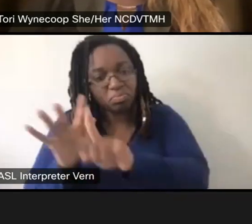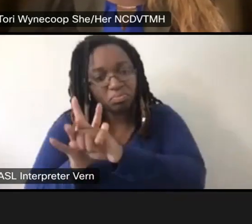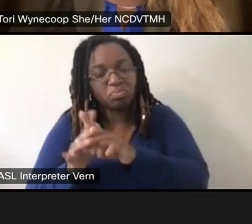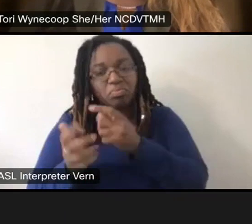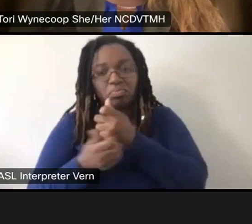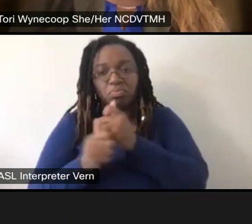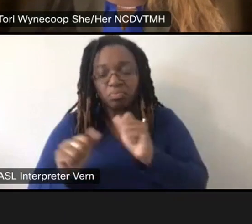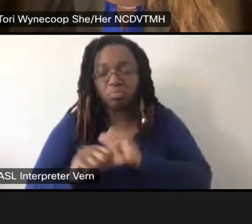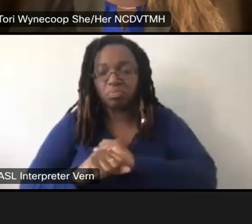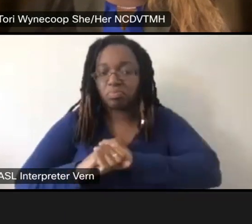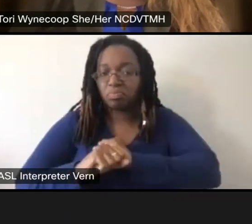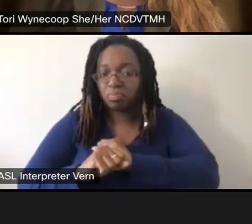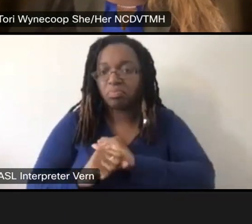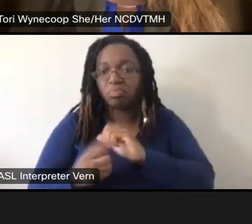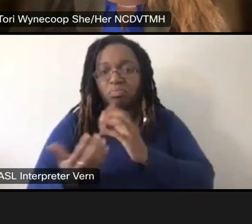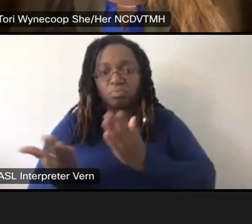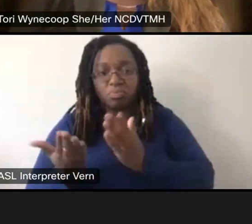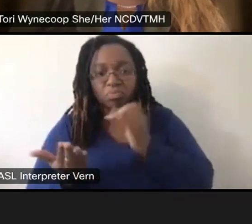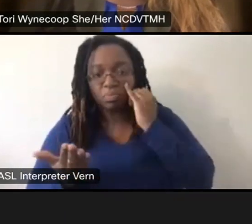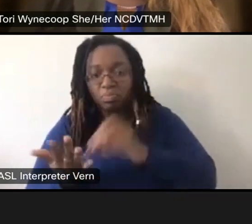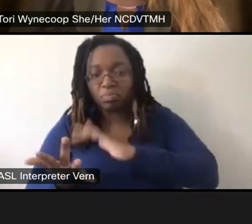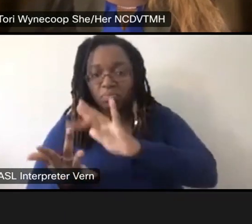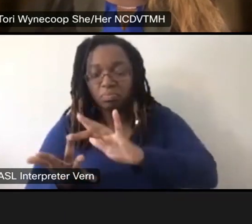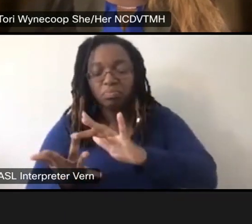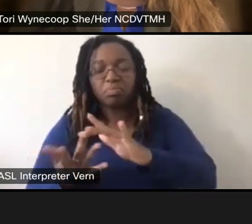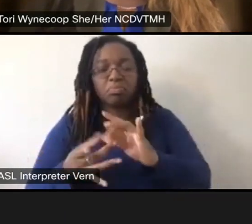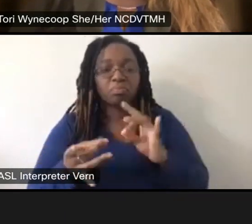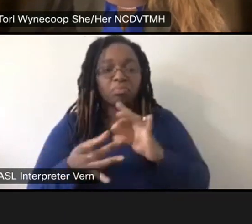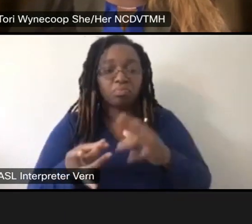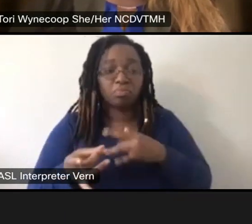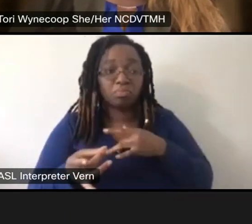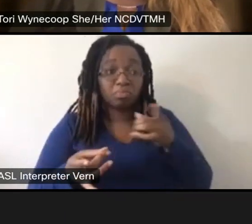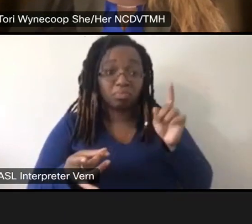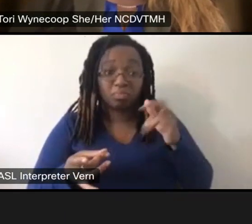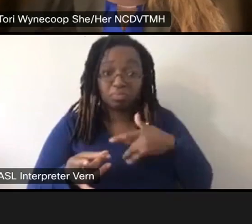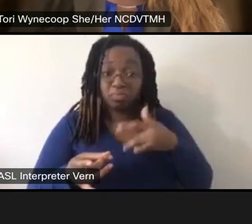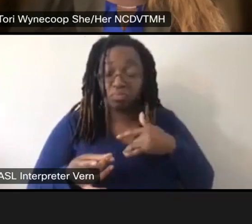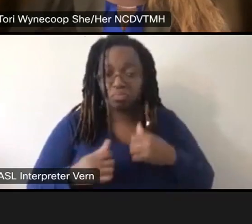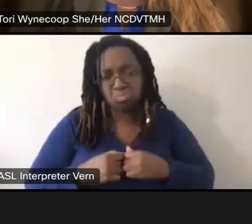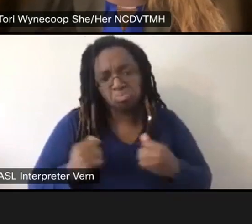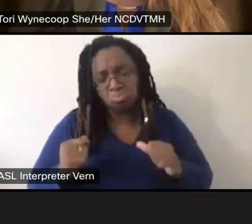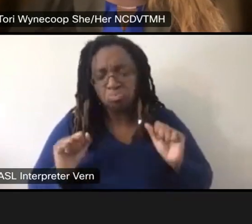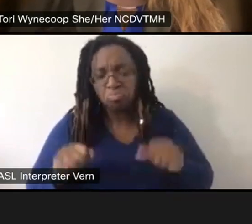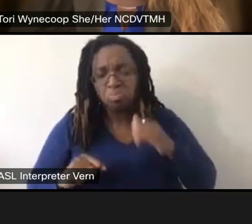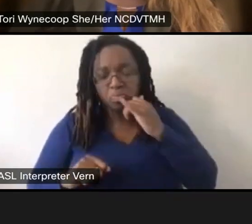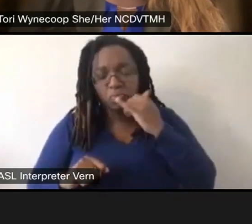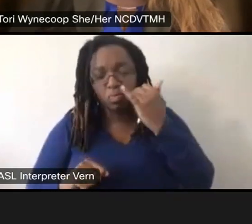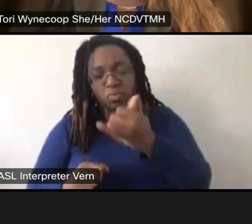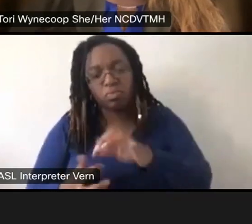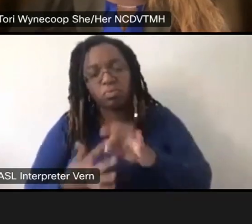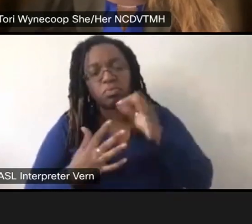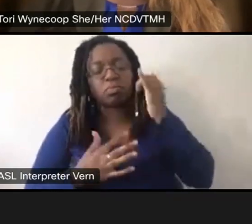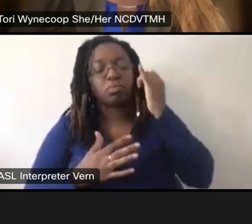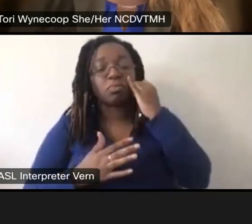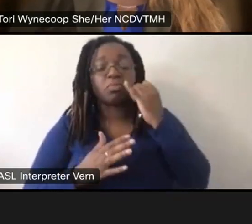reach out. mm, What messages are being sent that it's okay for me to call, especially if you are part of a community that's been stigmatized or that